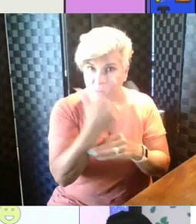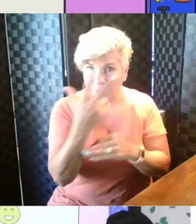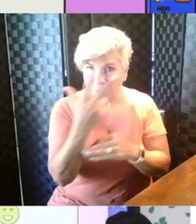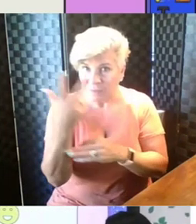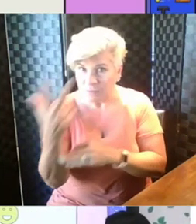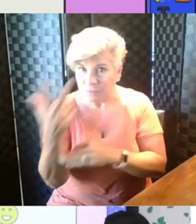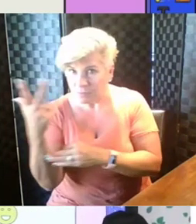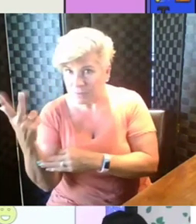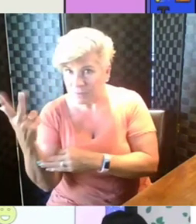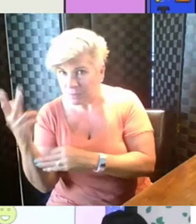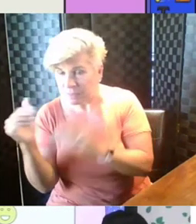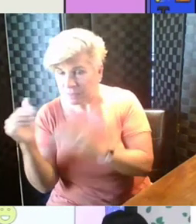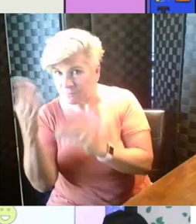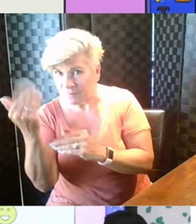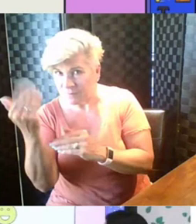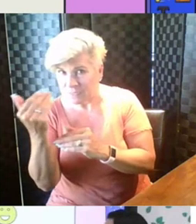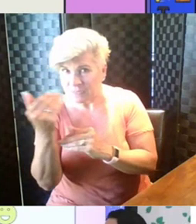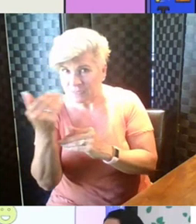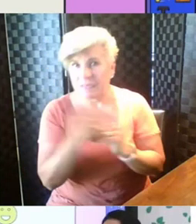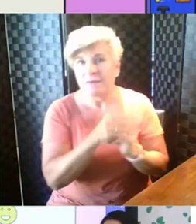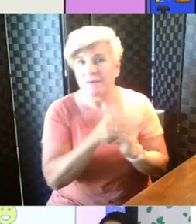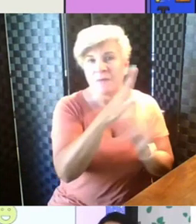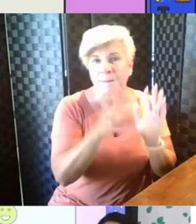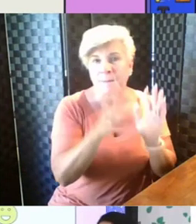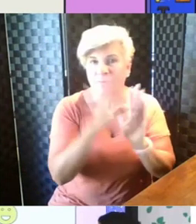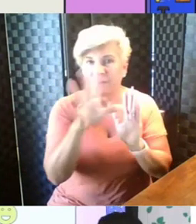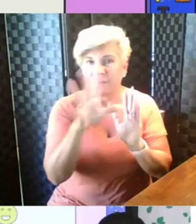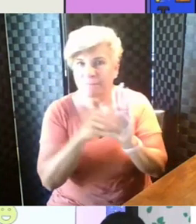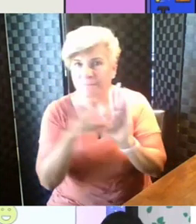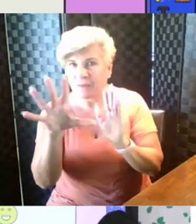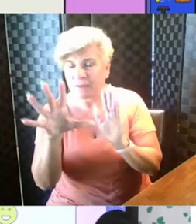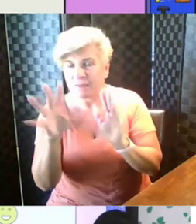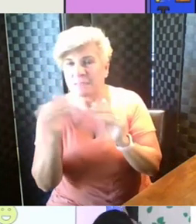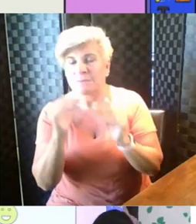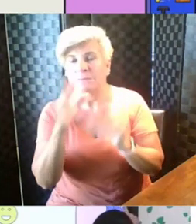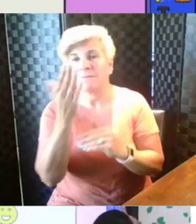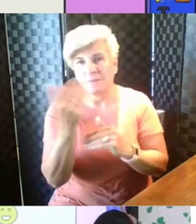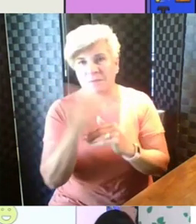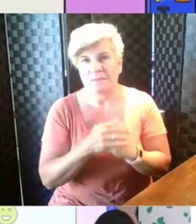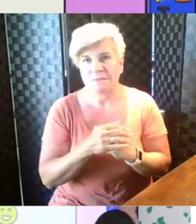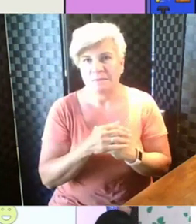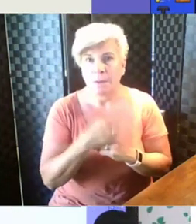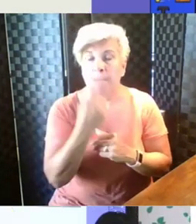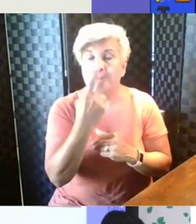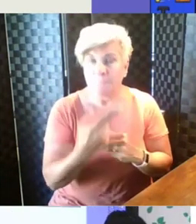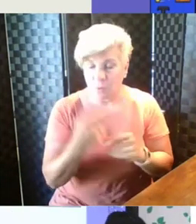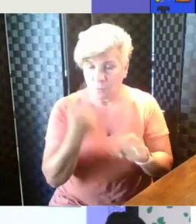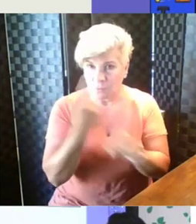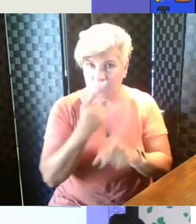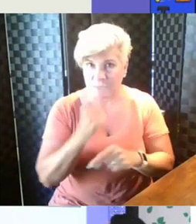3 plus 3 plus 3 plus 3 equals 15. 5 plus 5 plus 5 equals 15.